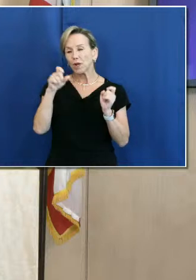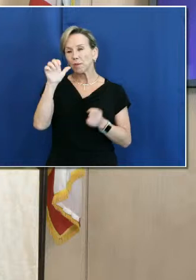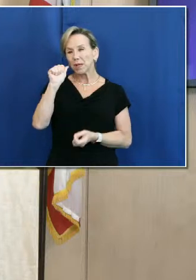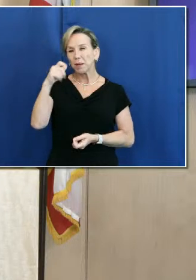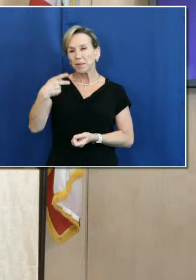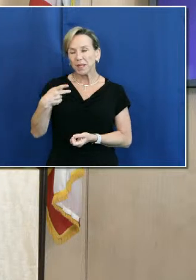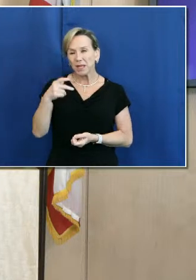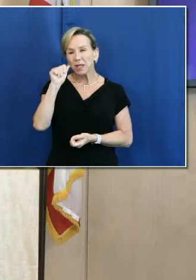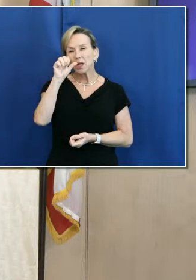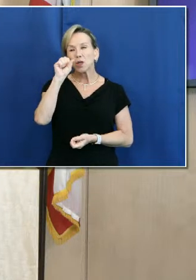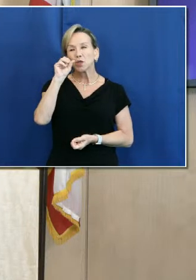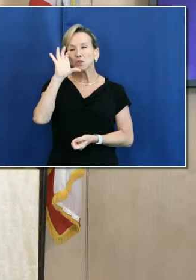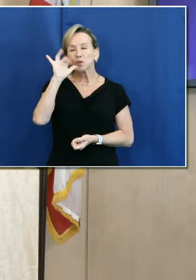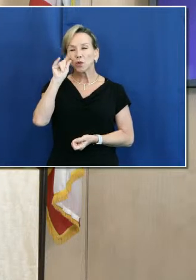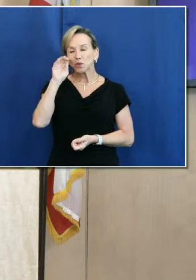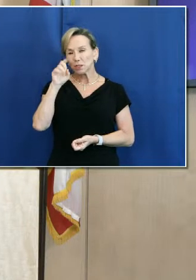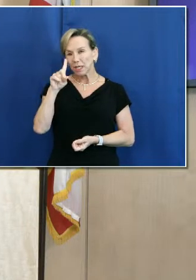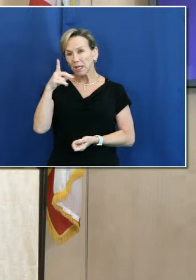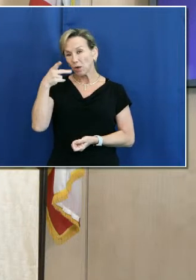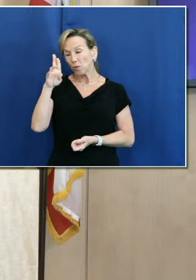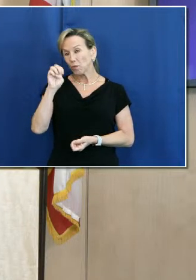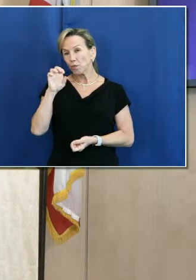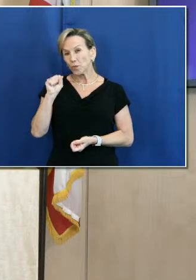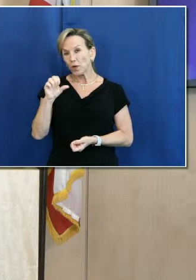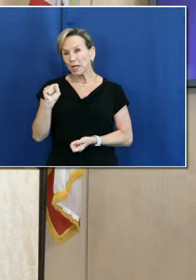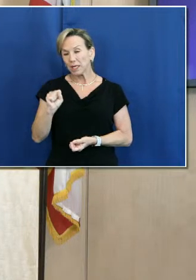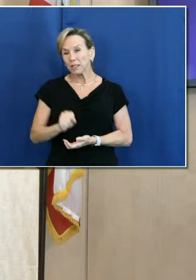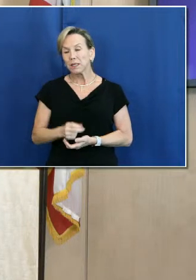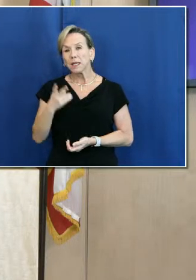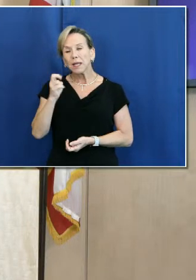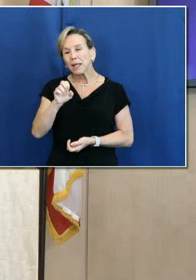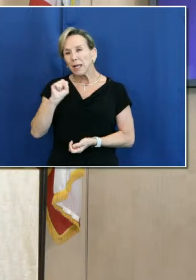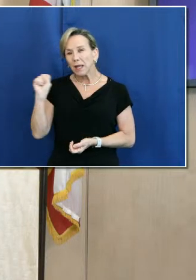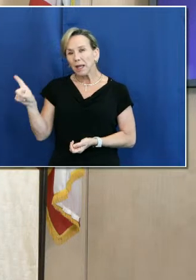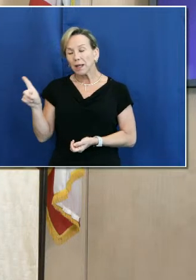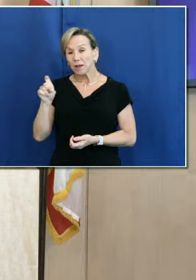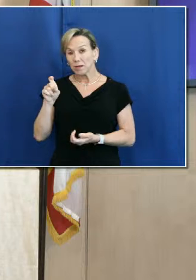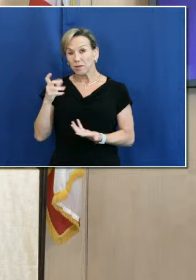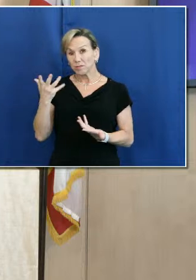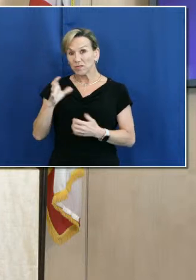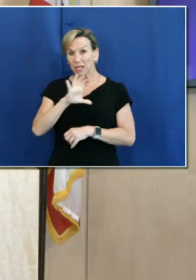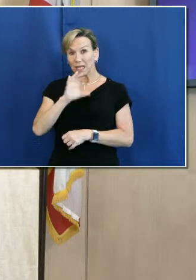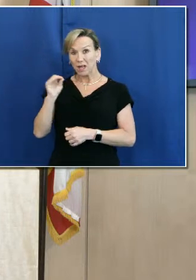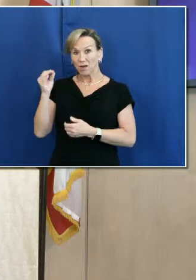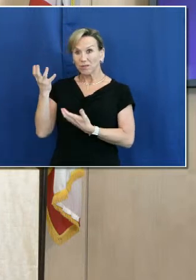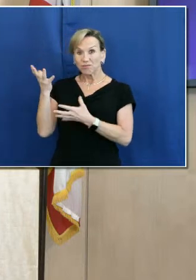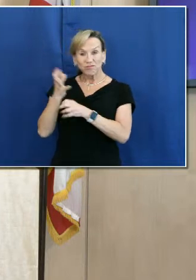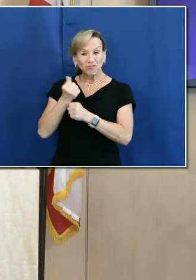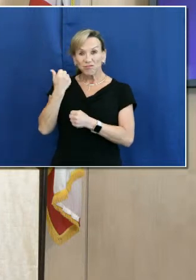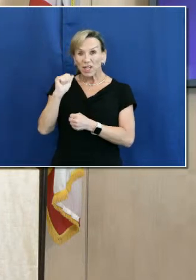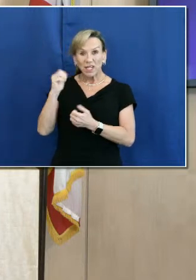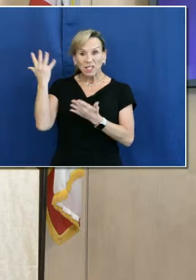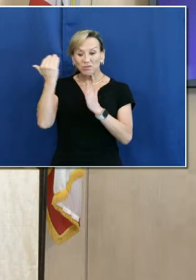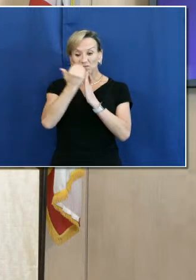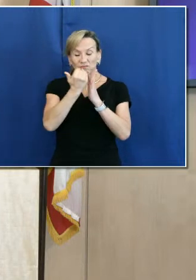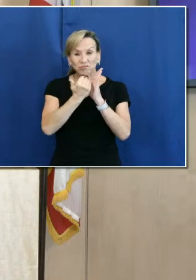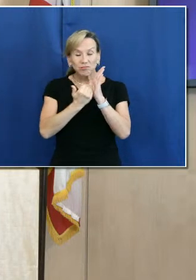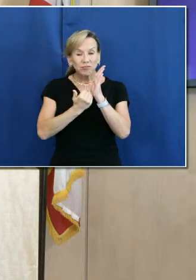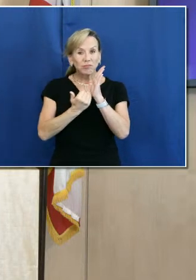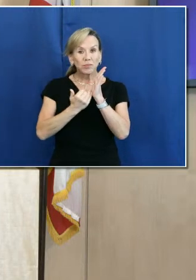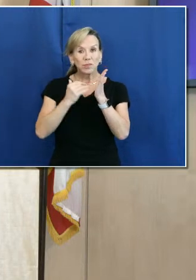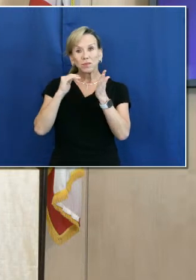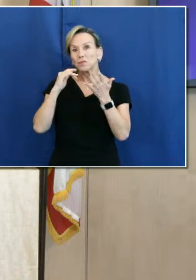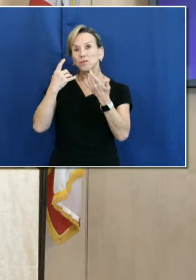Press, and he asks, has the county received guidance from the state on what being removed